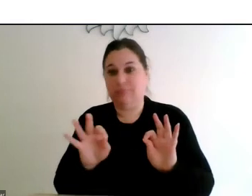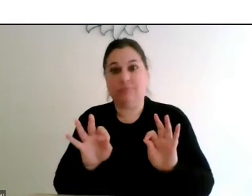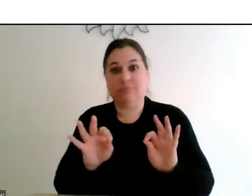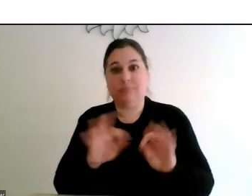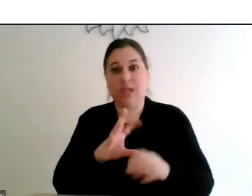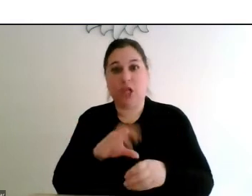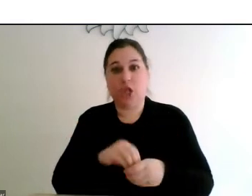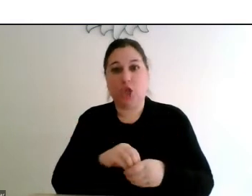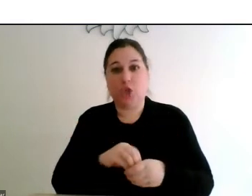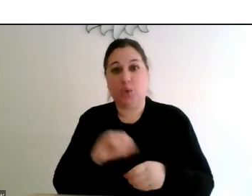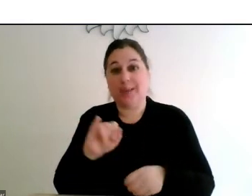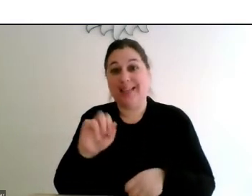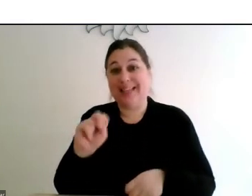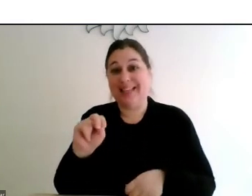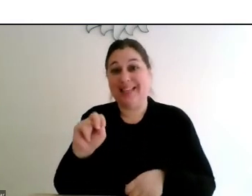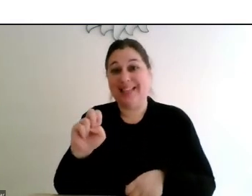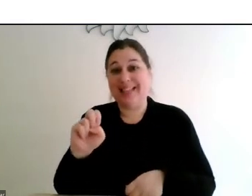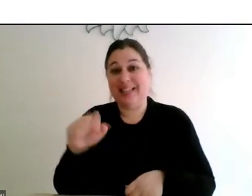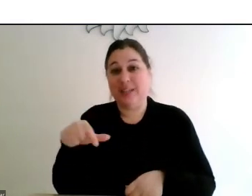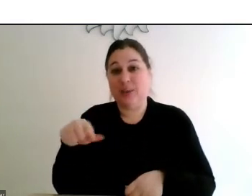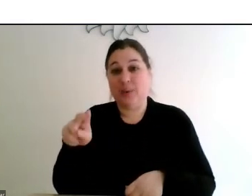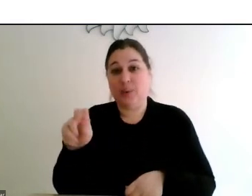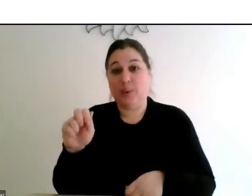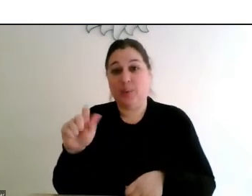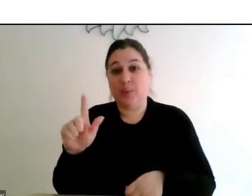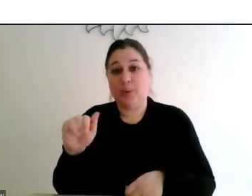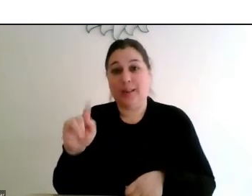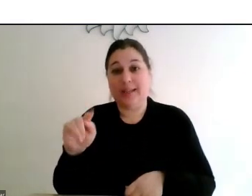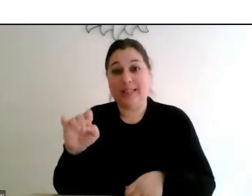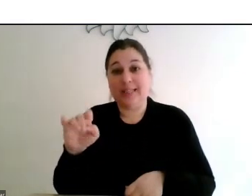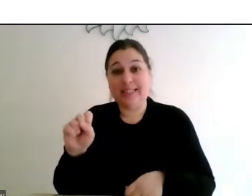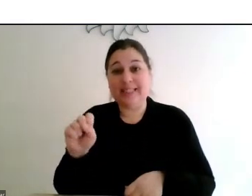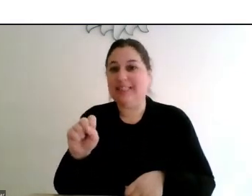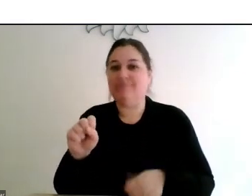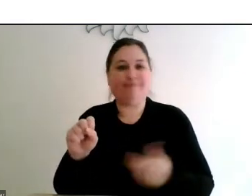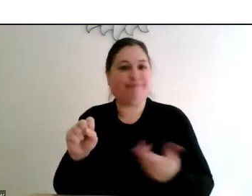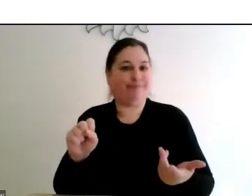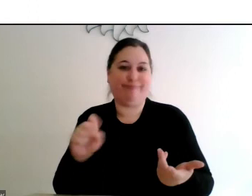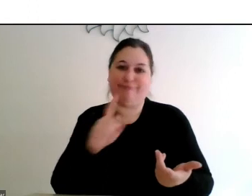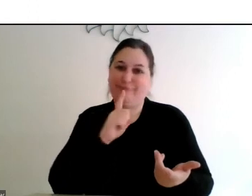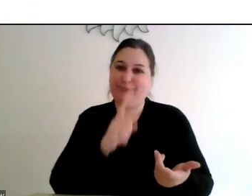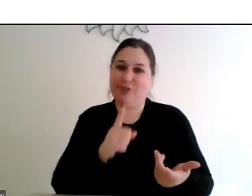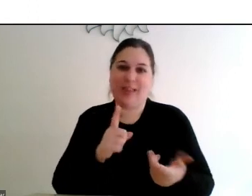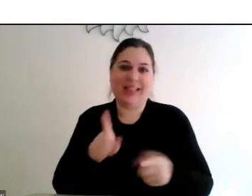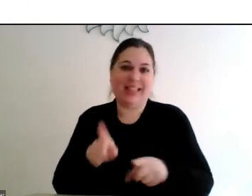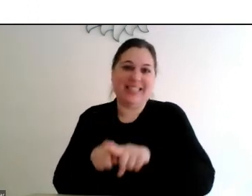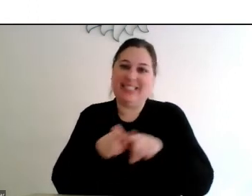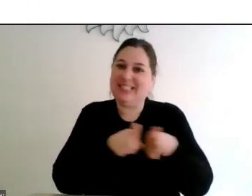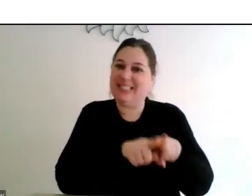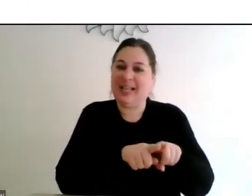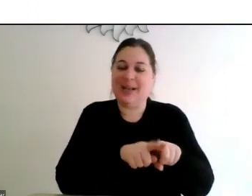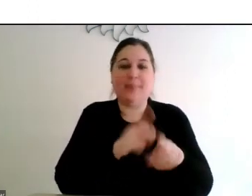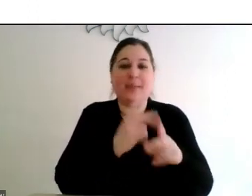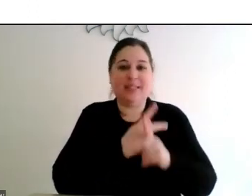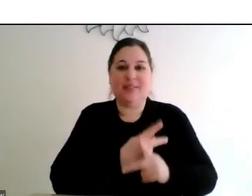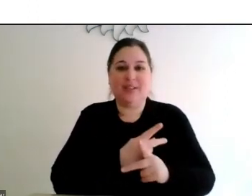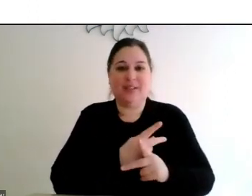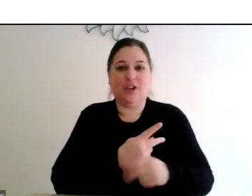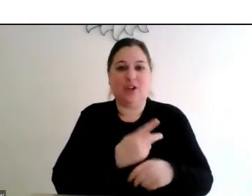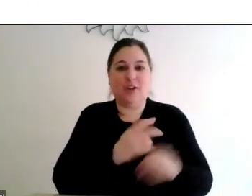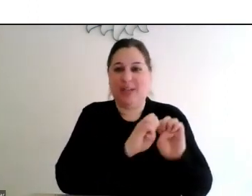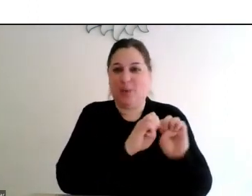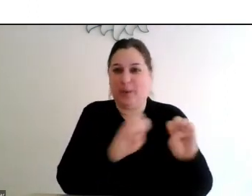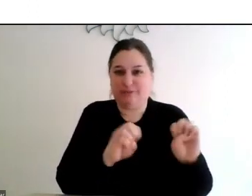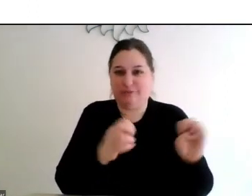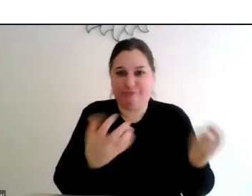inequalities, it's just like solving one-step equations. All you do is pretend the